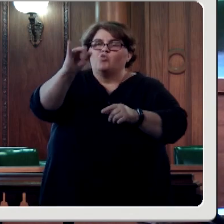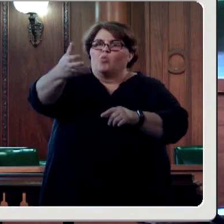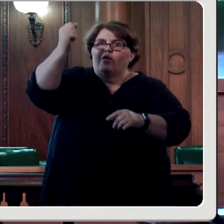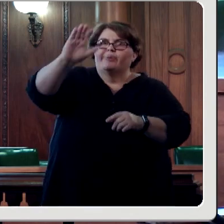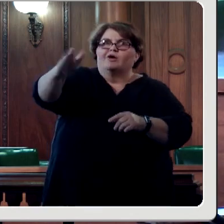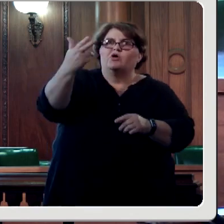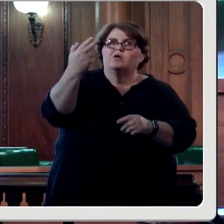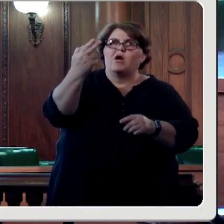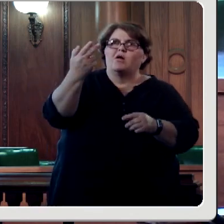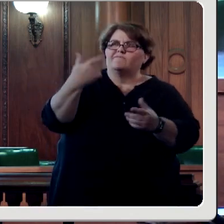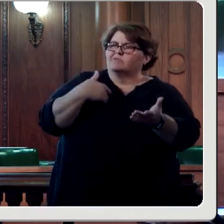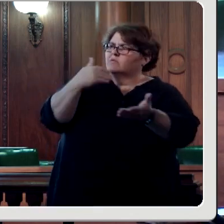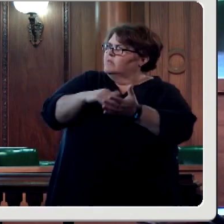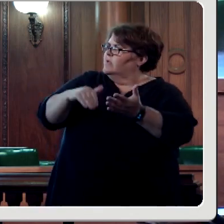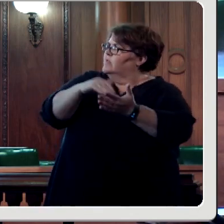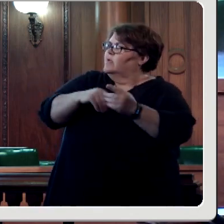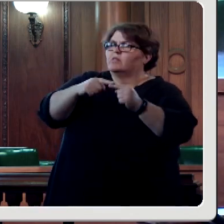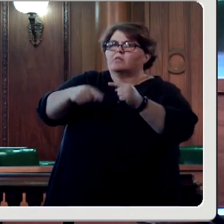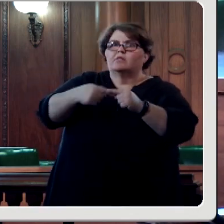million,